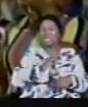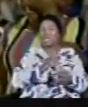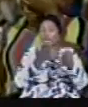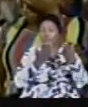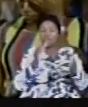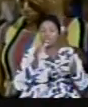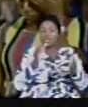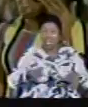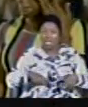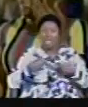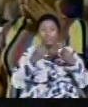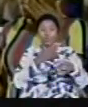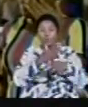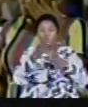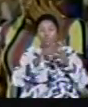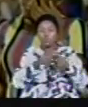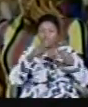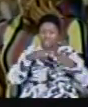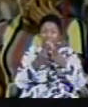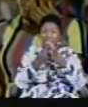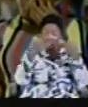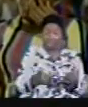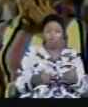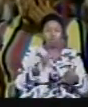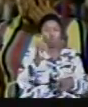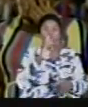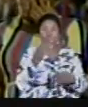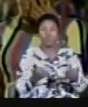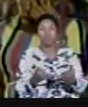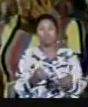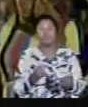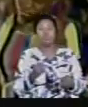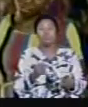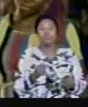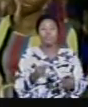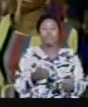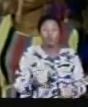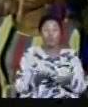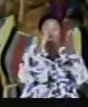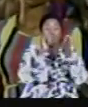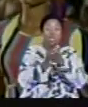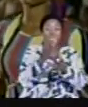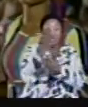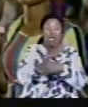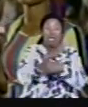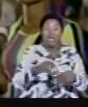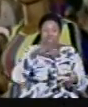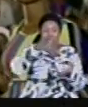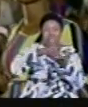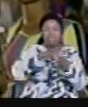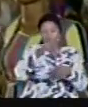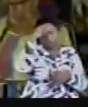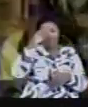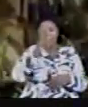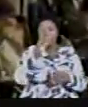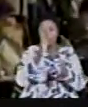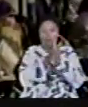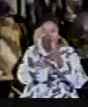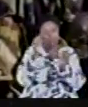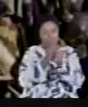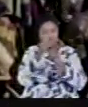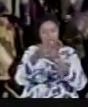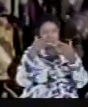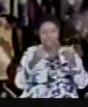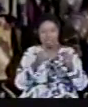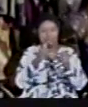start right now. Where are you? Raise up that hand and stand up. I'm praying with you right now. Hand over your